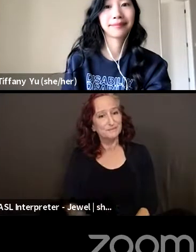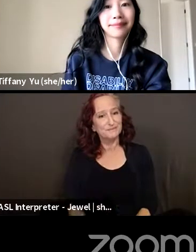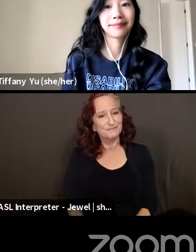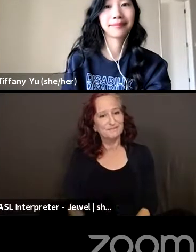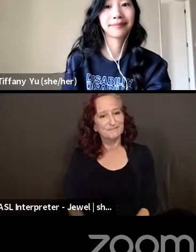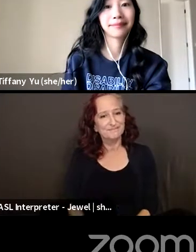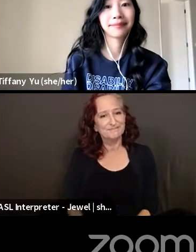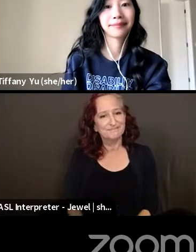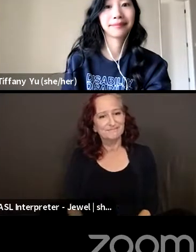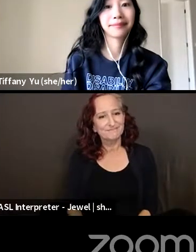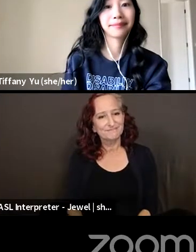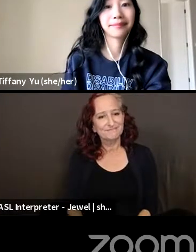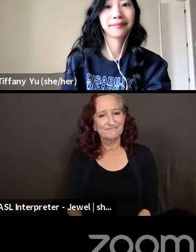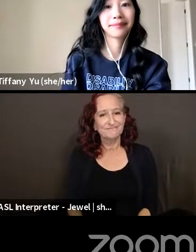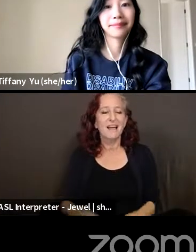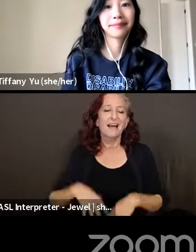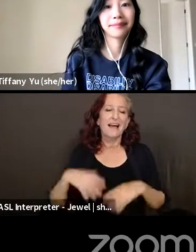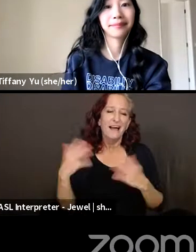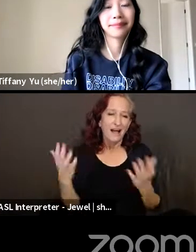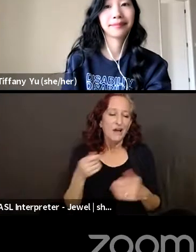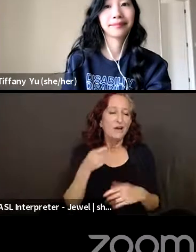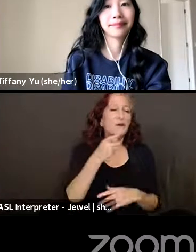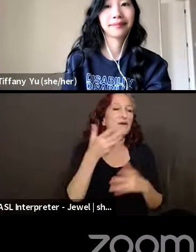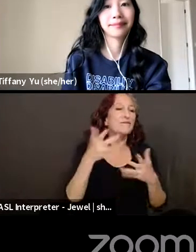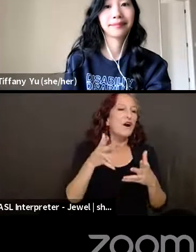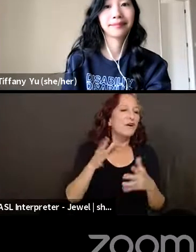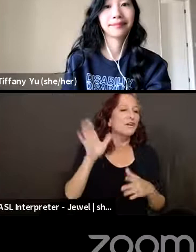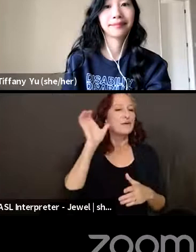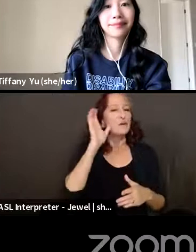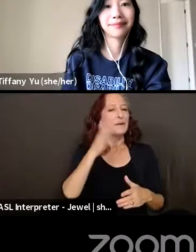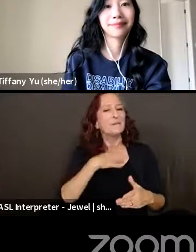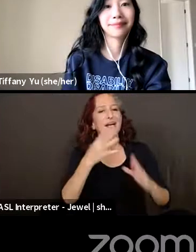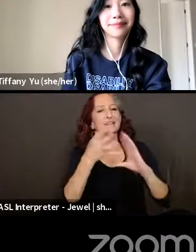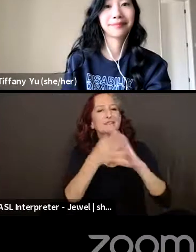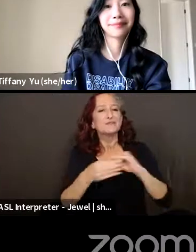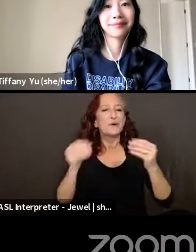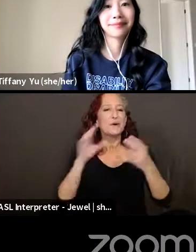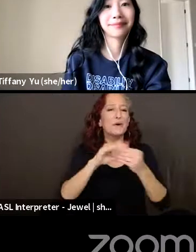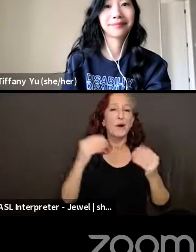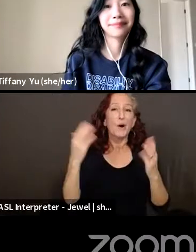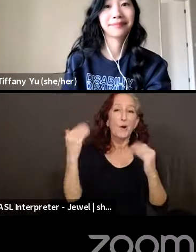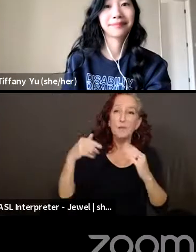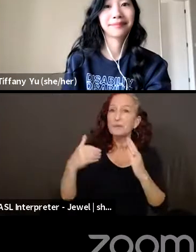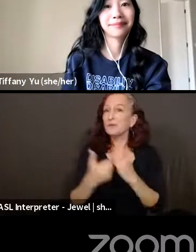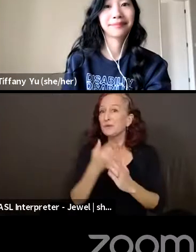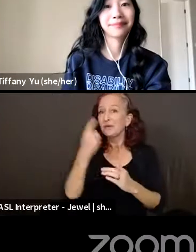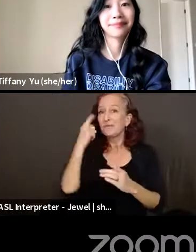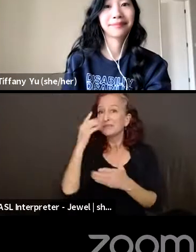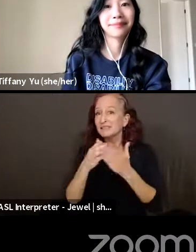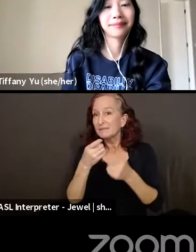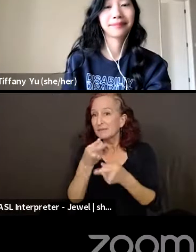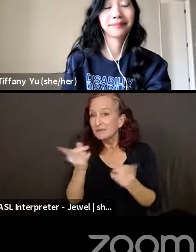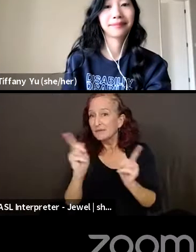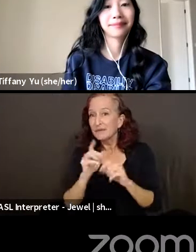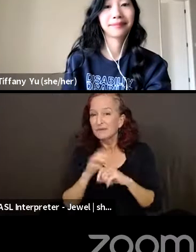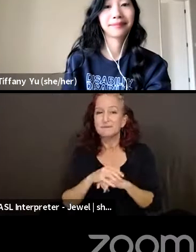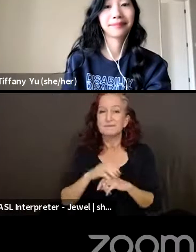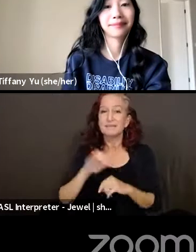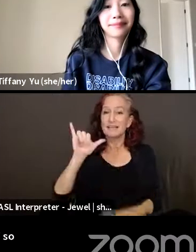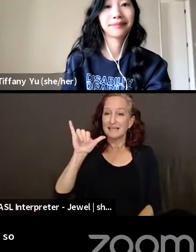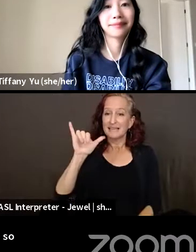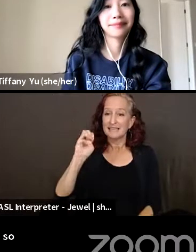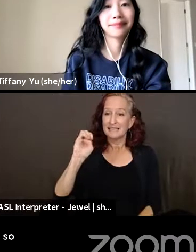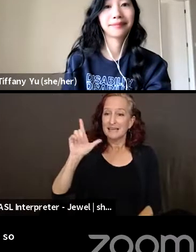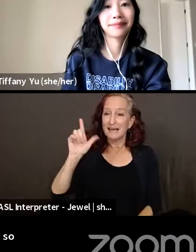I think you've probably heard this story, so hopefully there's somebody out there who hasn't, but the COO of Yelp